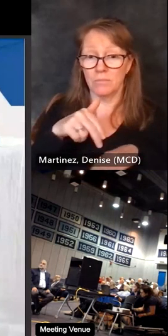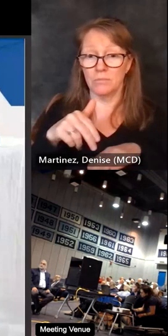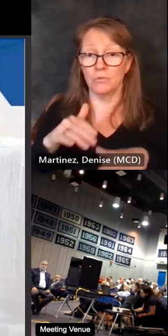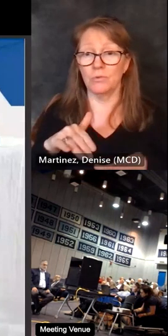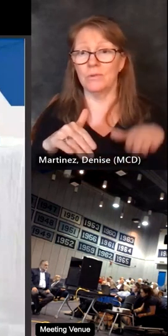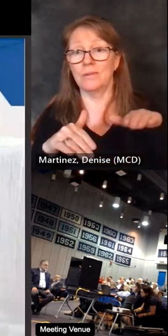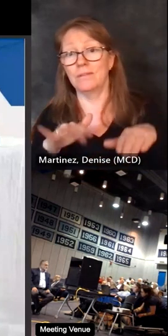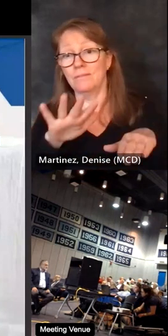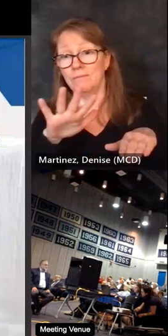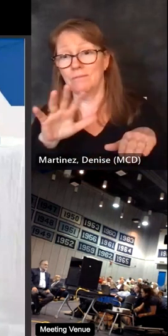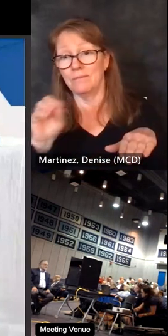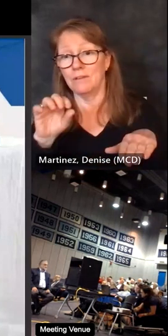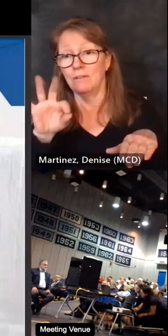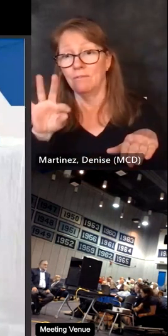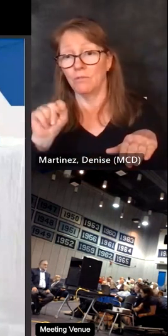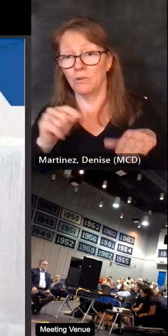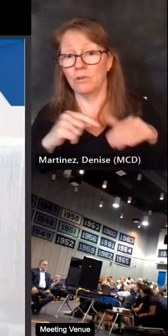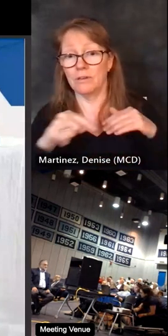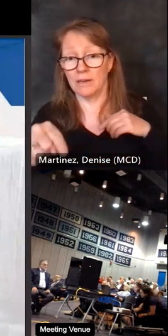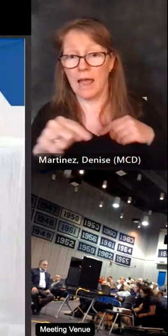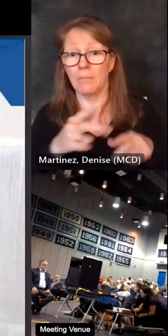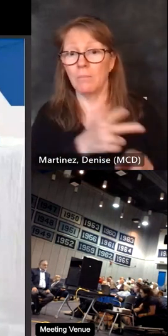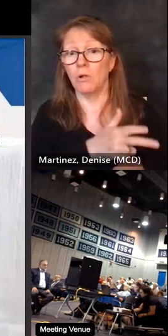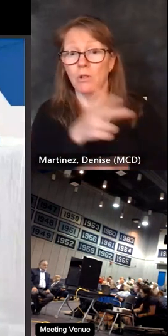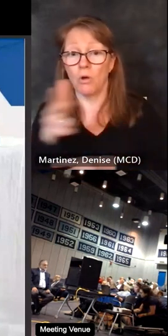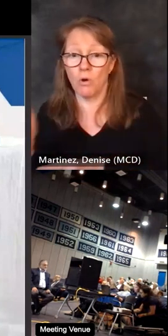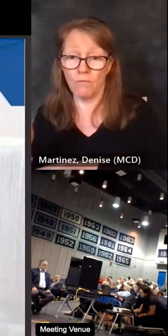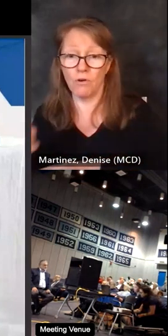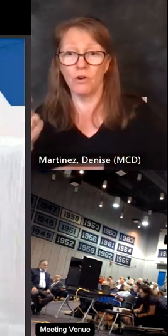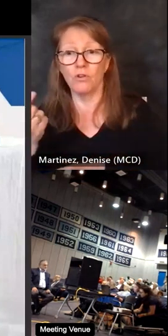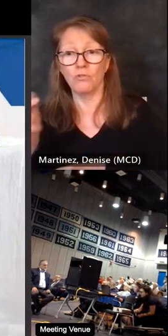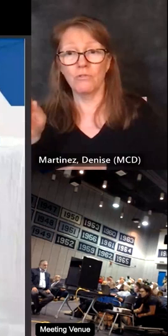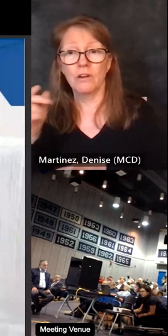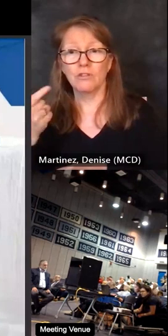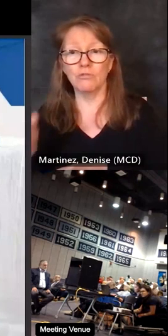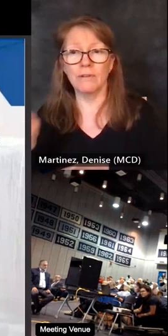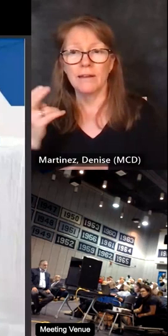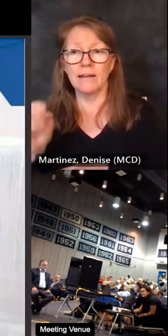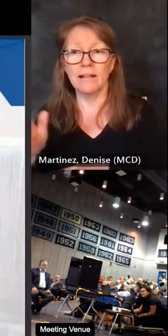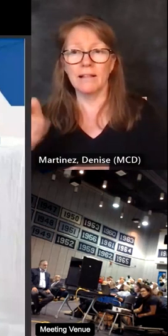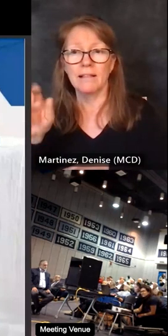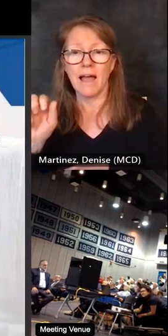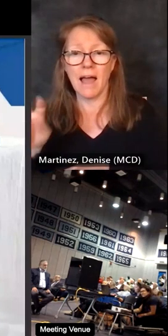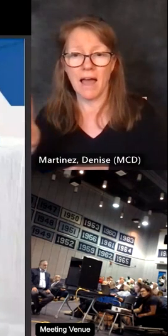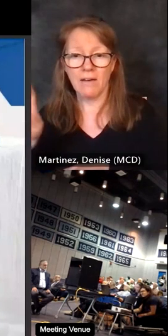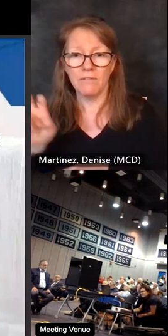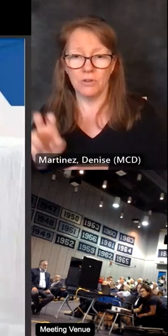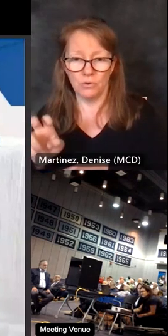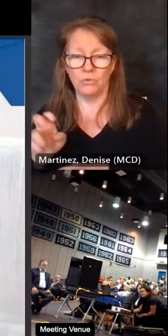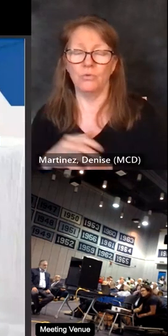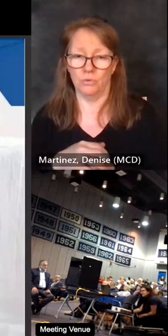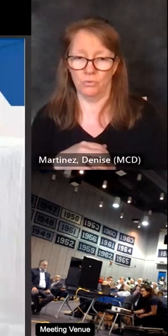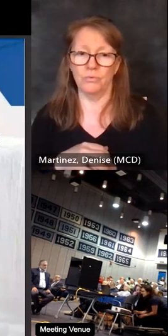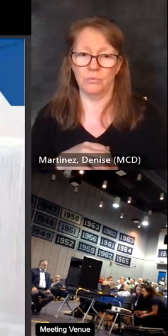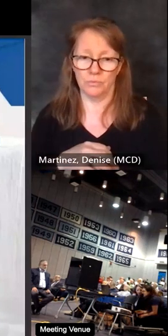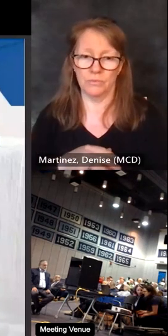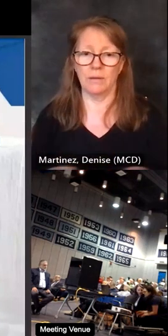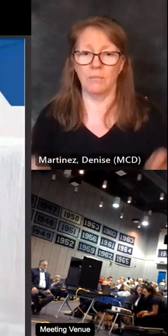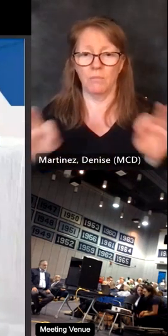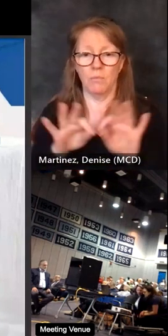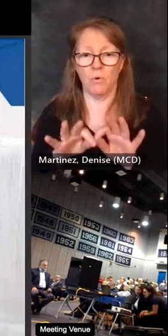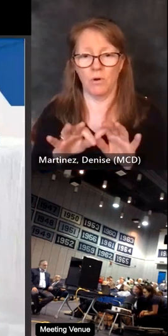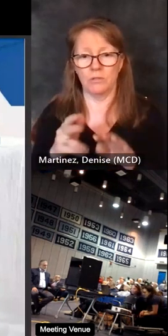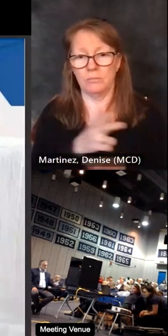over some routes like the number 28 on Blue Hill Ave or 39 here in Joe Peak to the